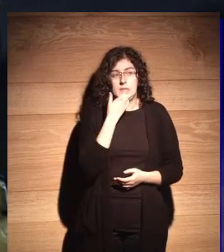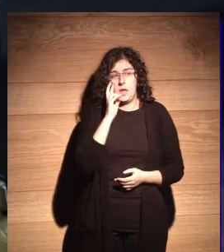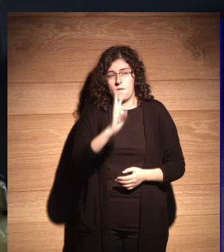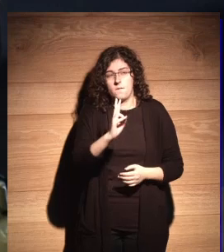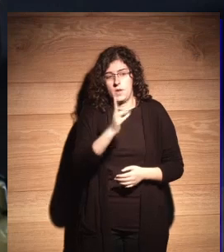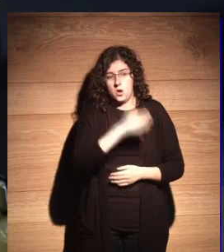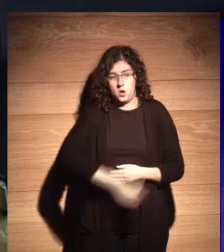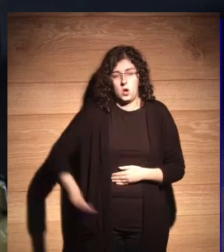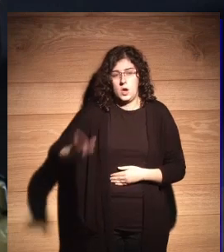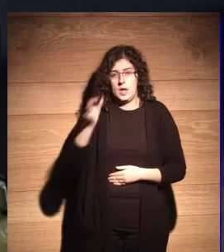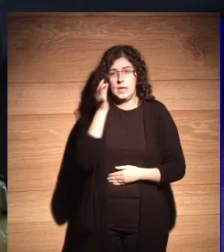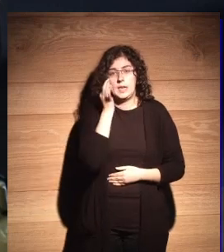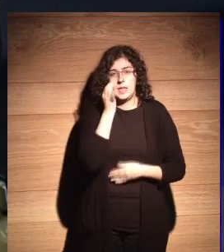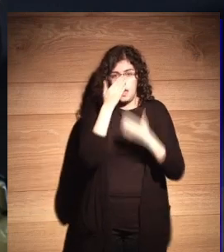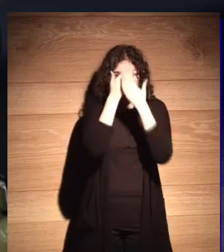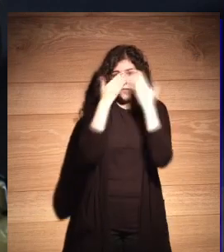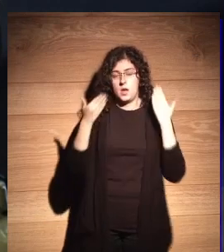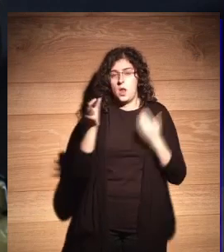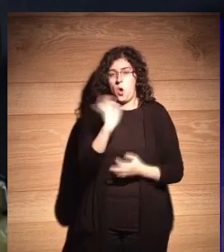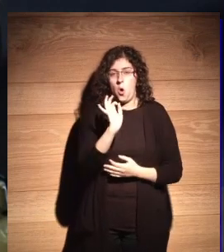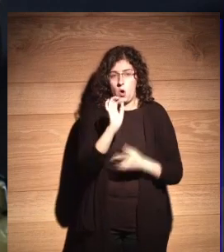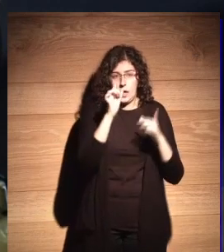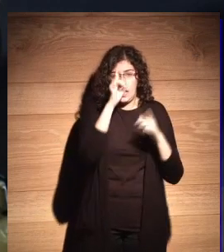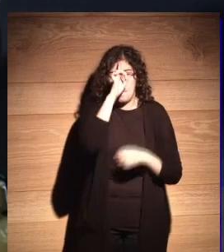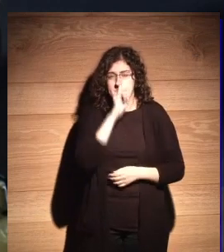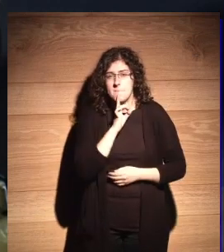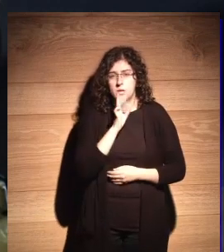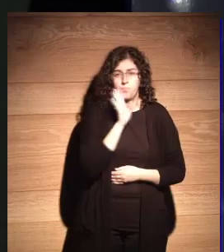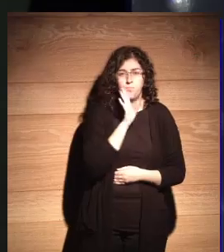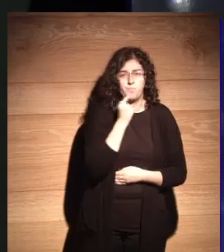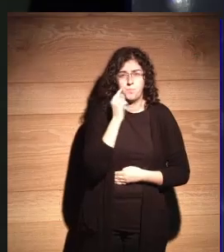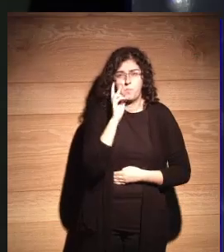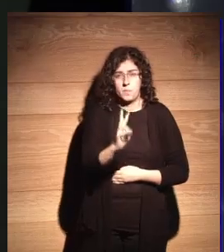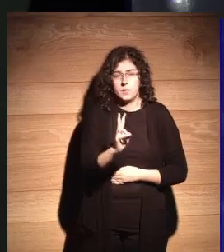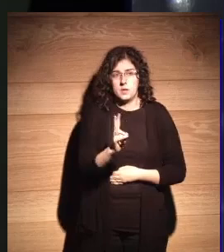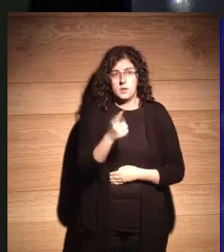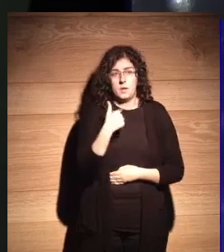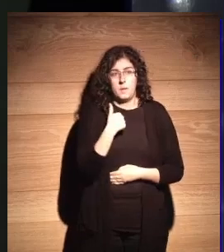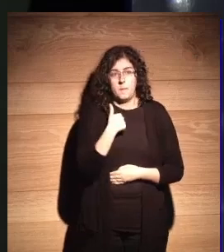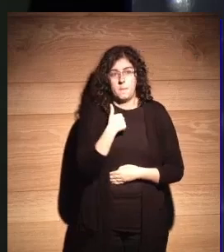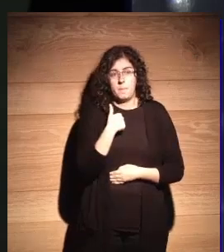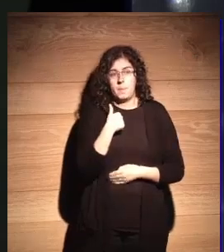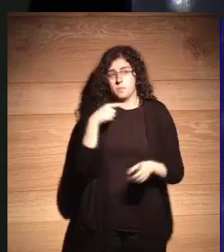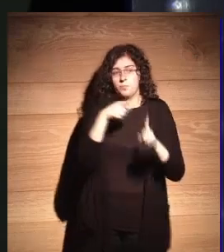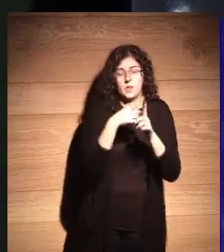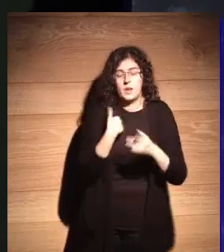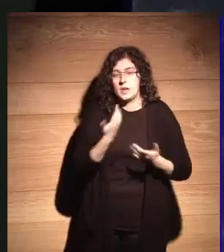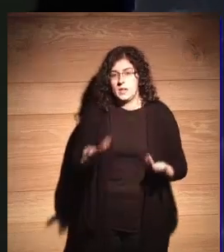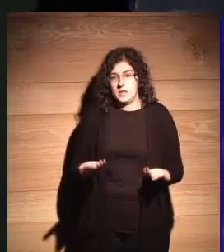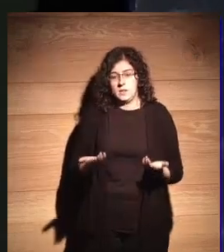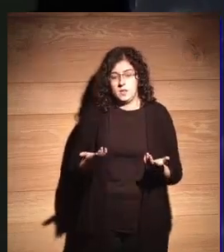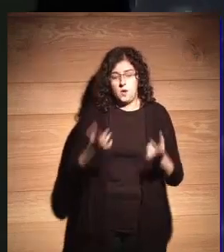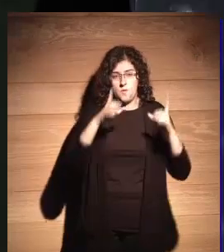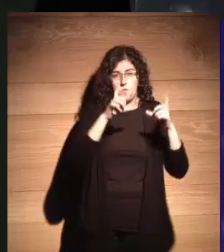image, that we have these pictures more in the future, that pictures from my point of view are still able